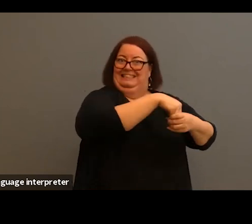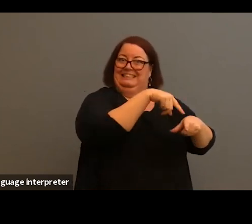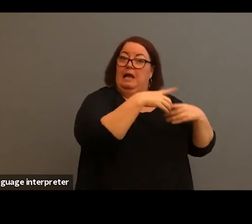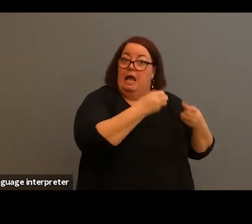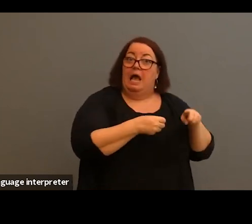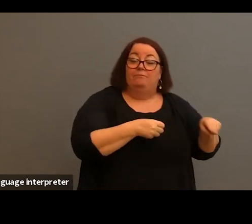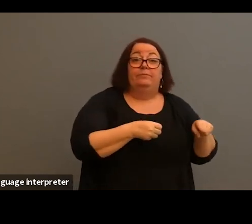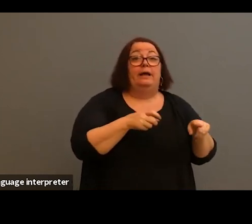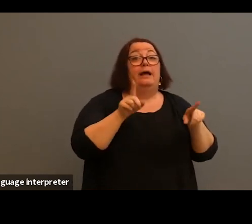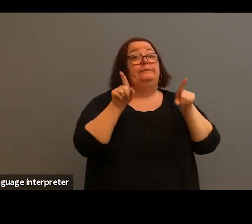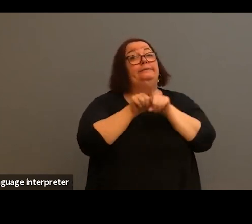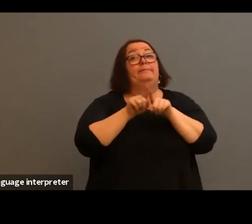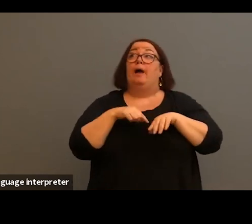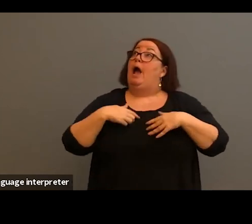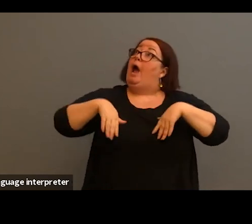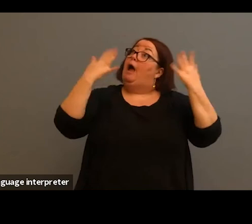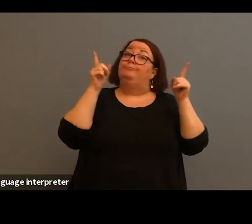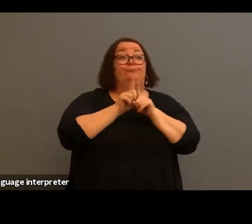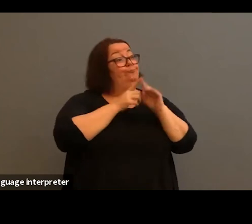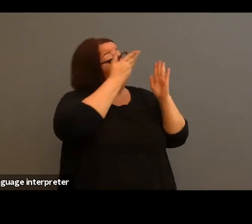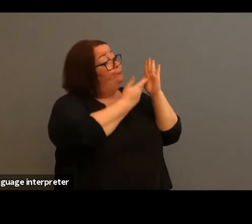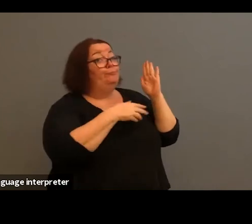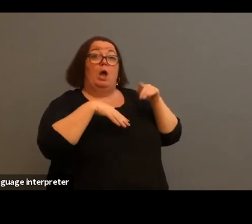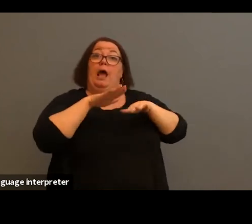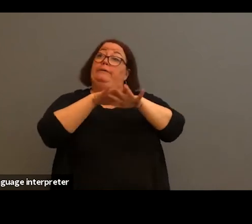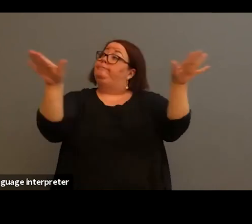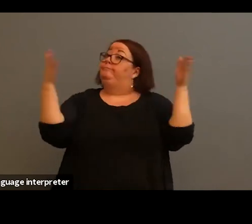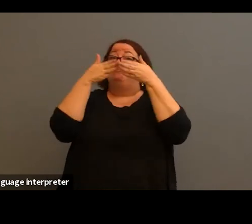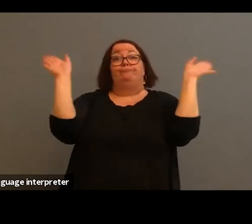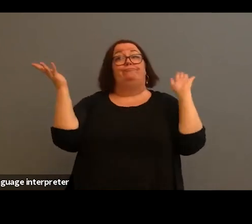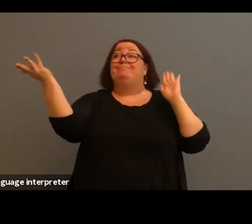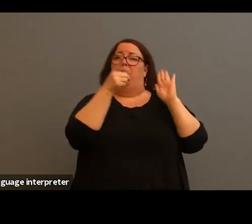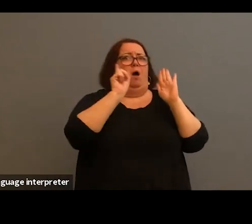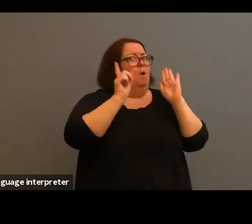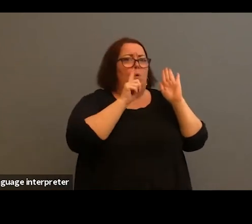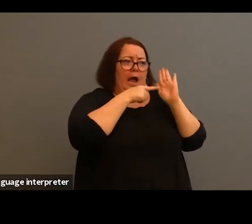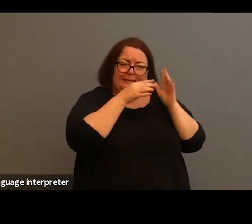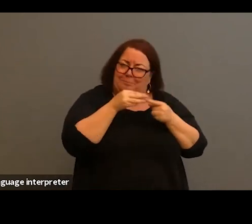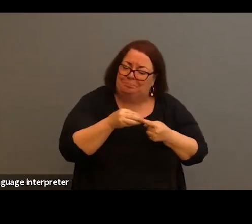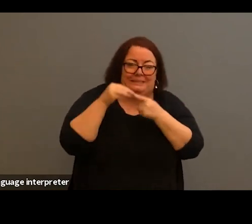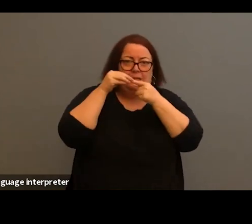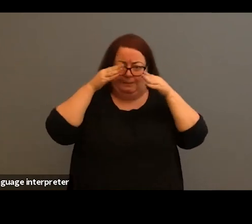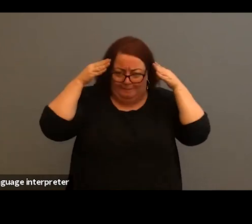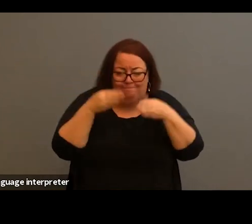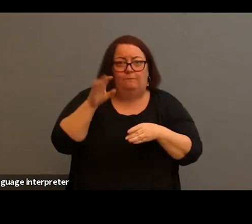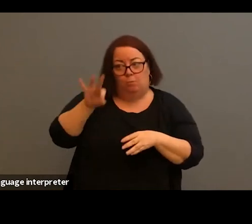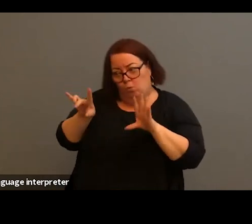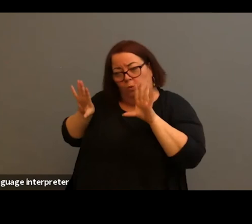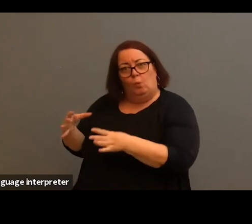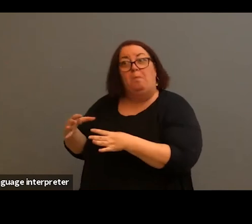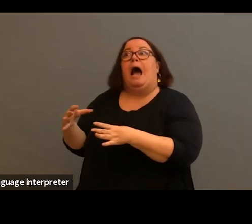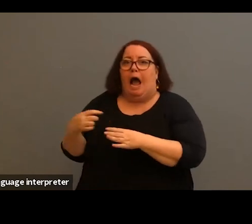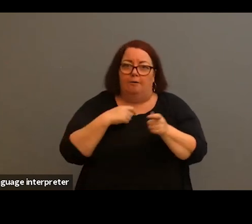accessible for persons with disabilities? And we need to link this with our legislation